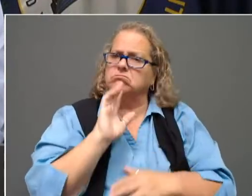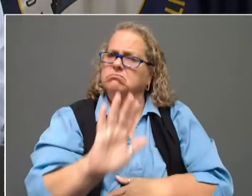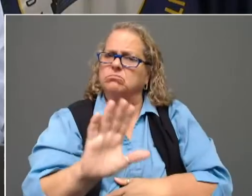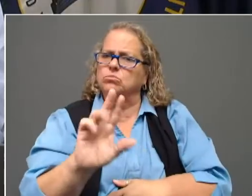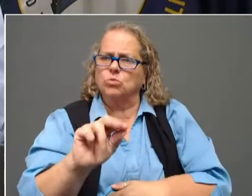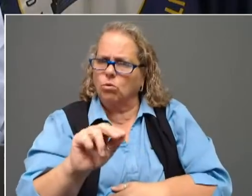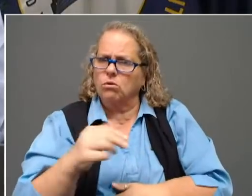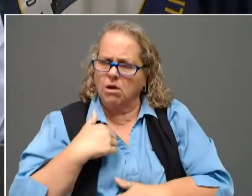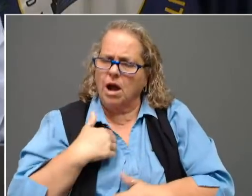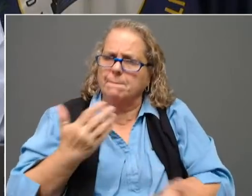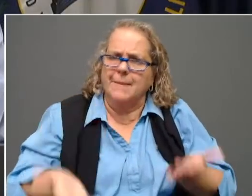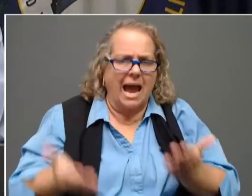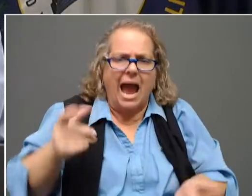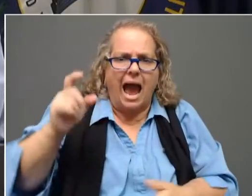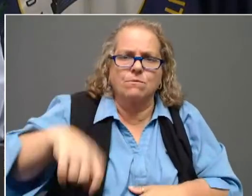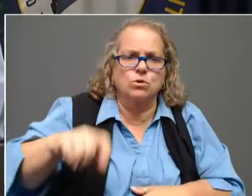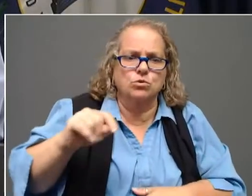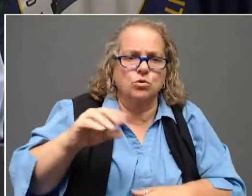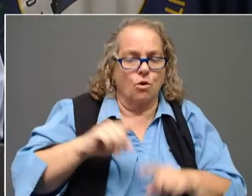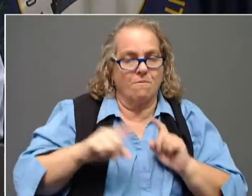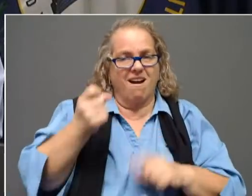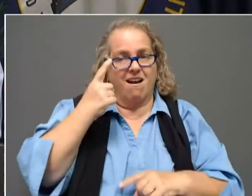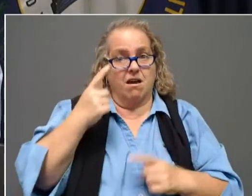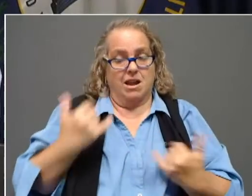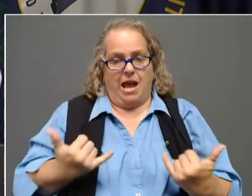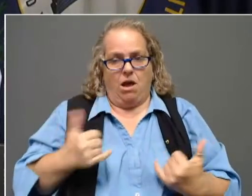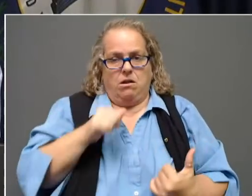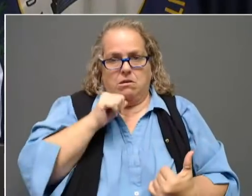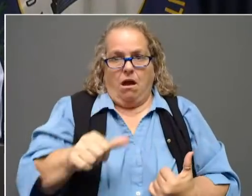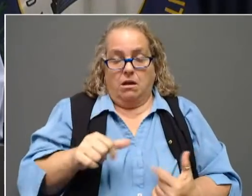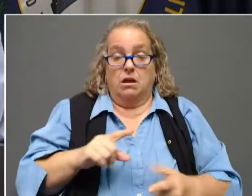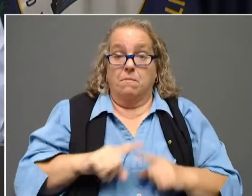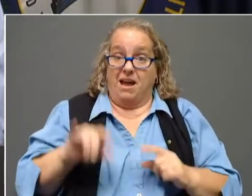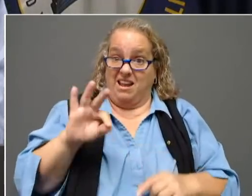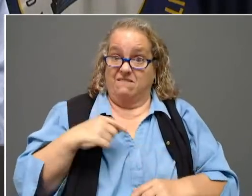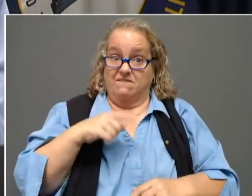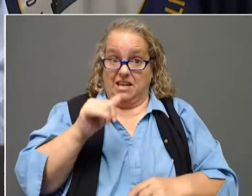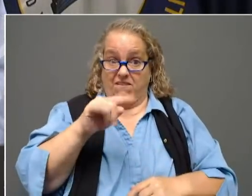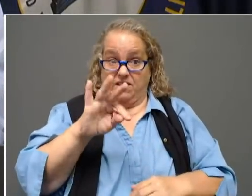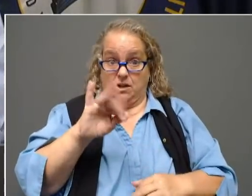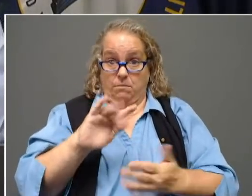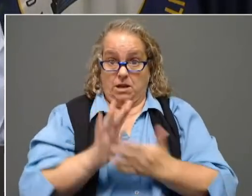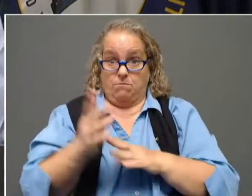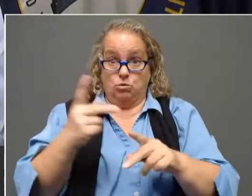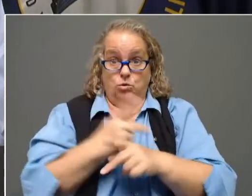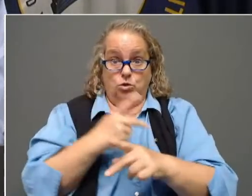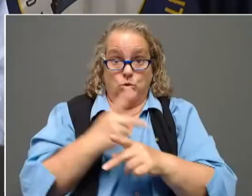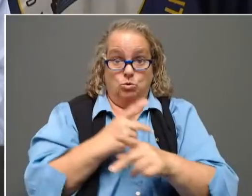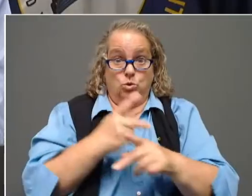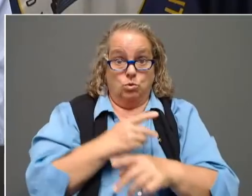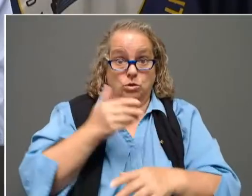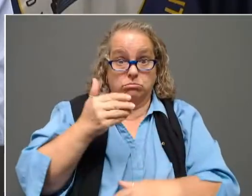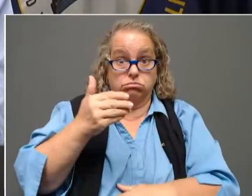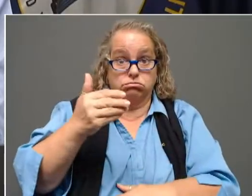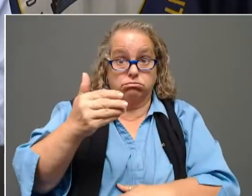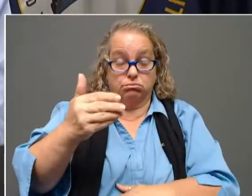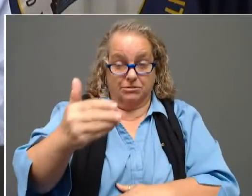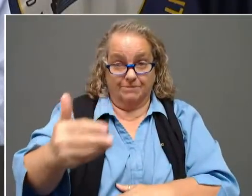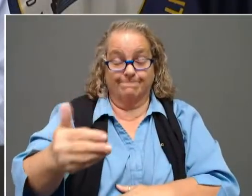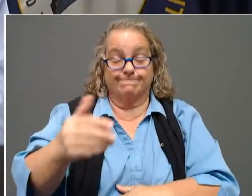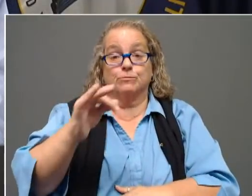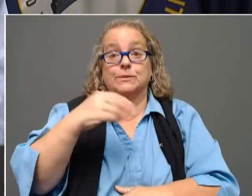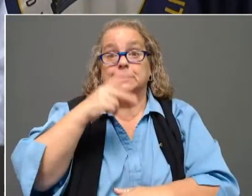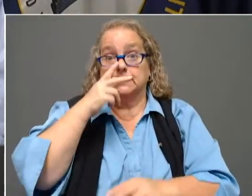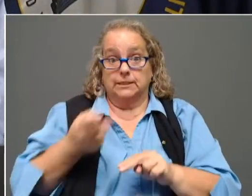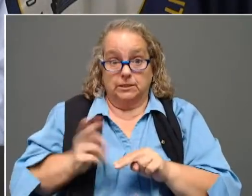necessary depending on the conditions on the ground. We think that we are going to see enough